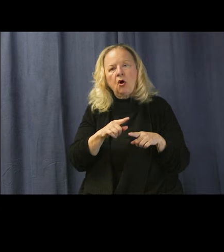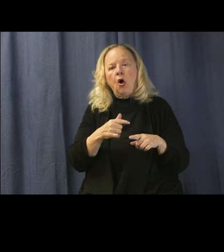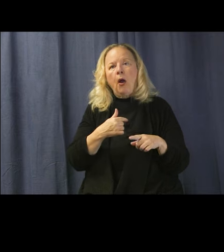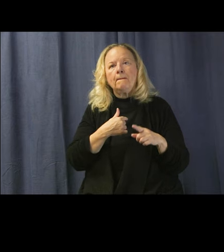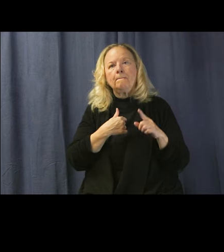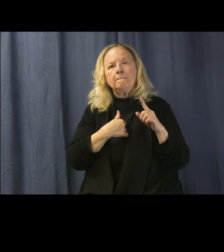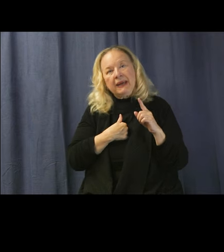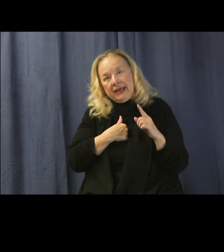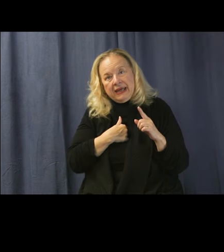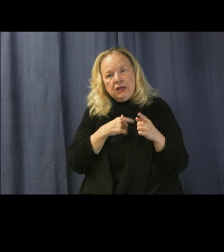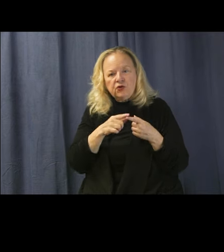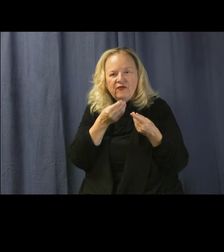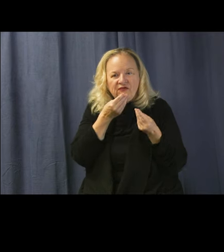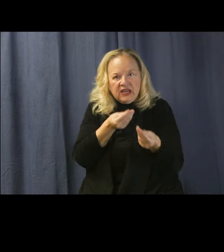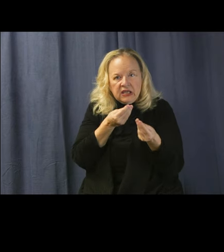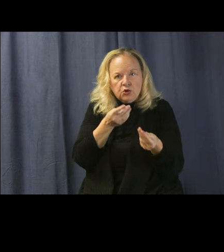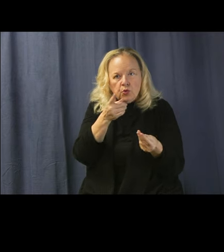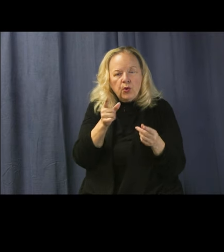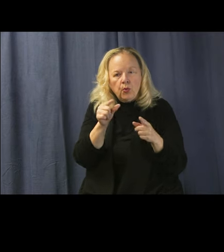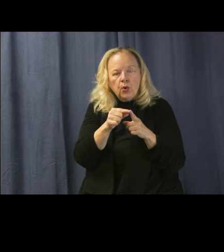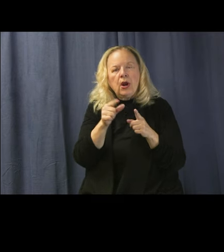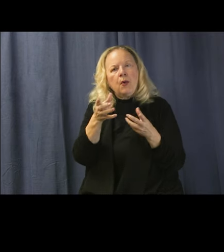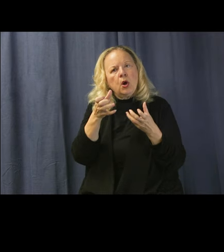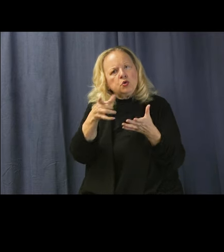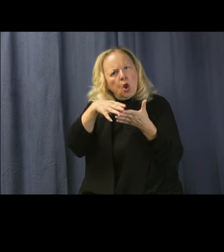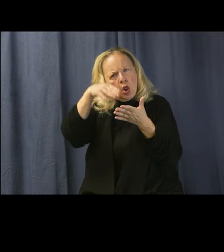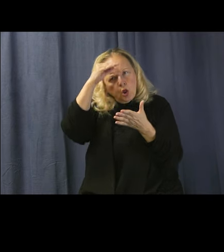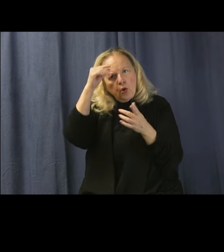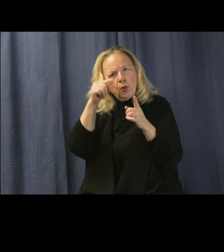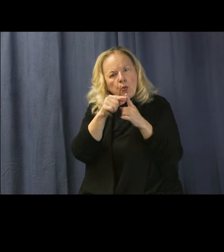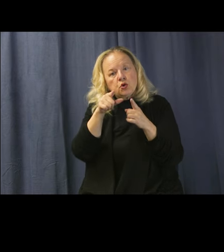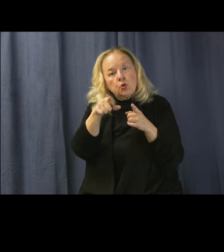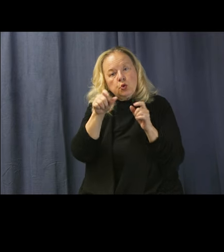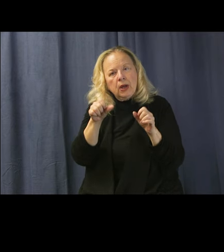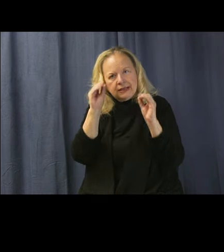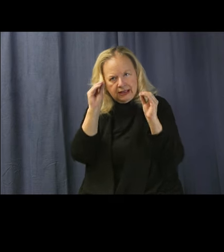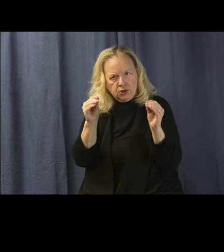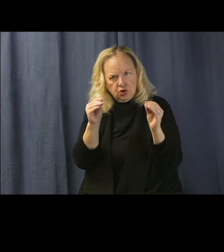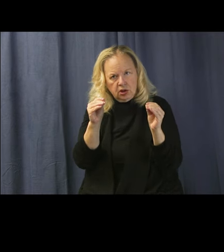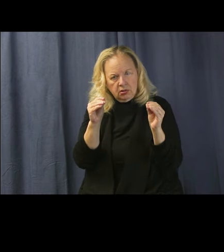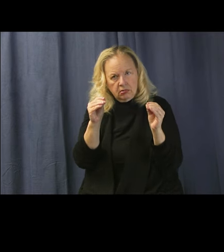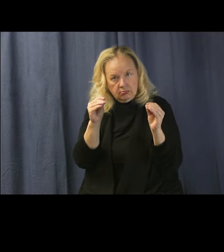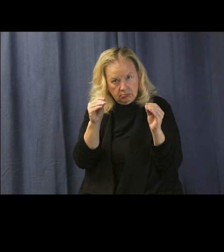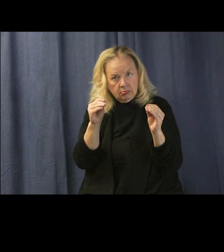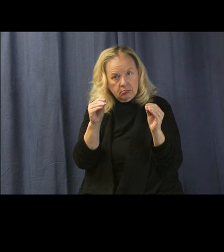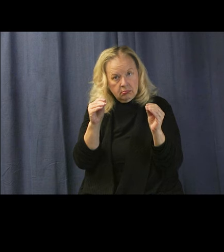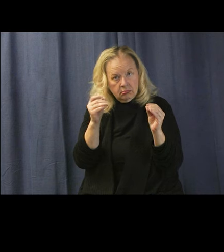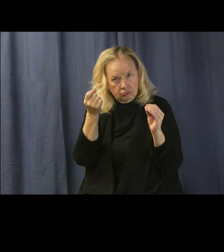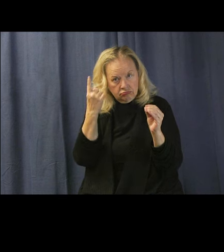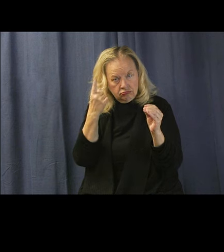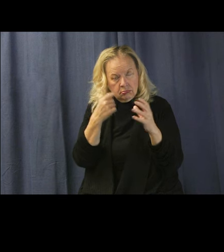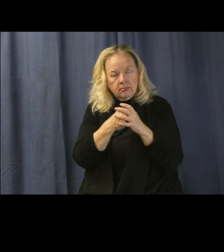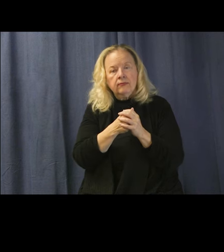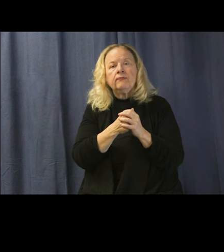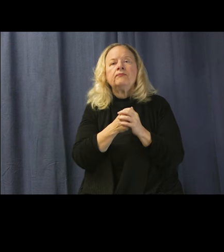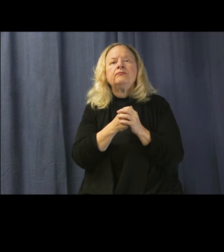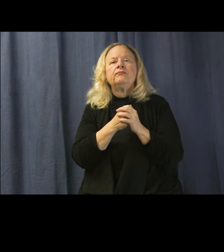on me to teach you the word. I want you to learn the word so you can teach it. Following me?